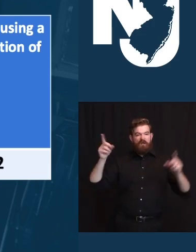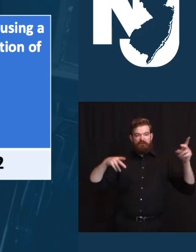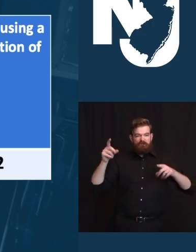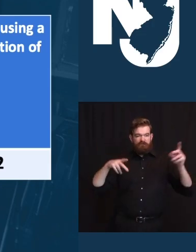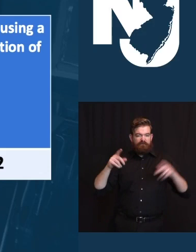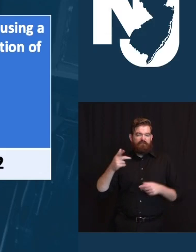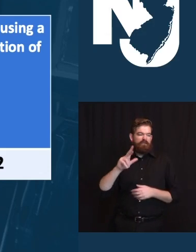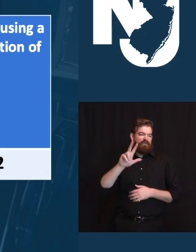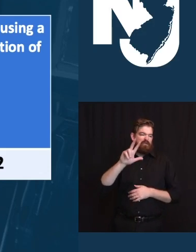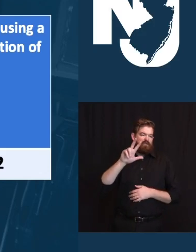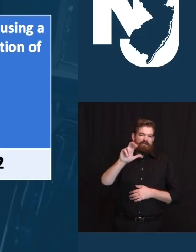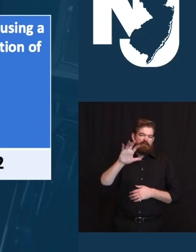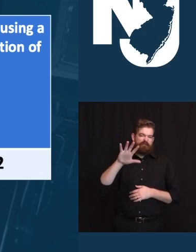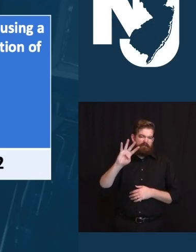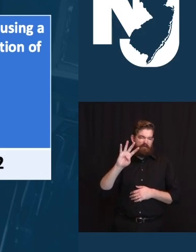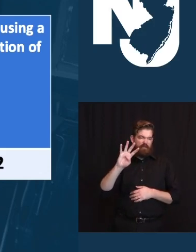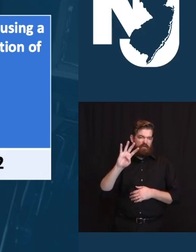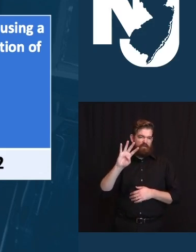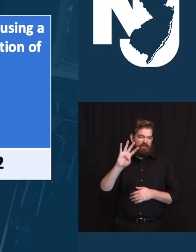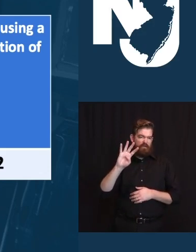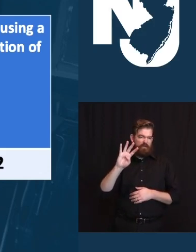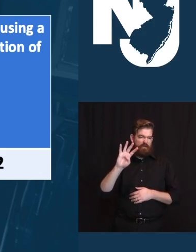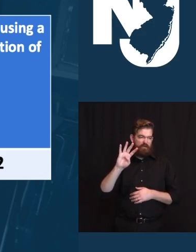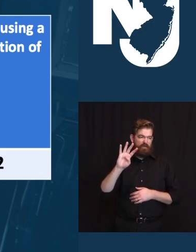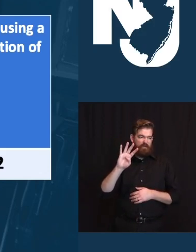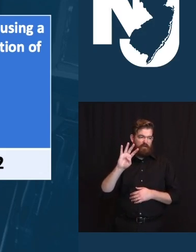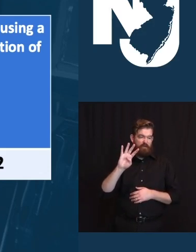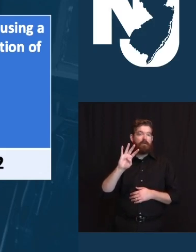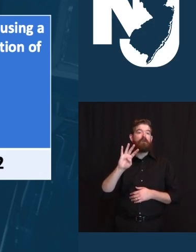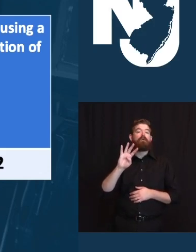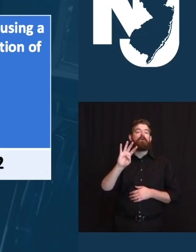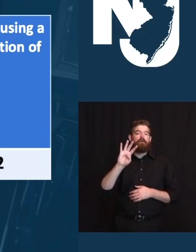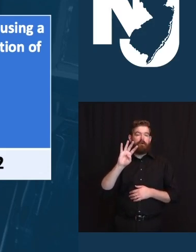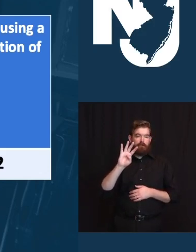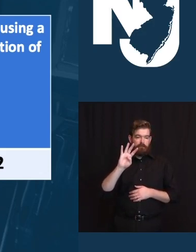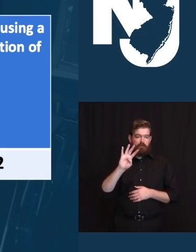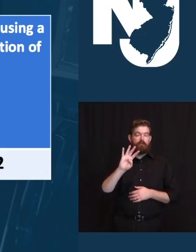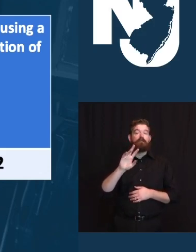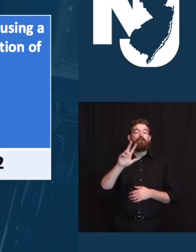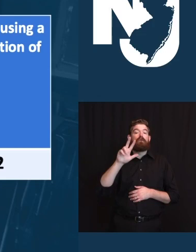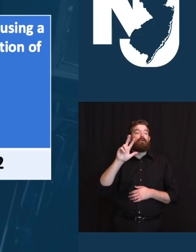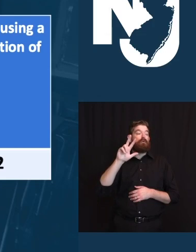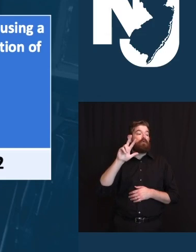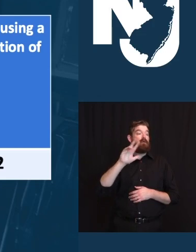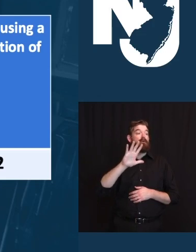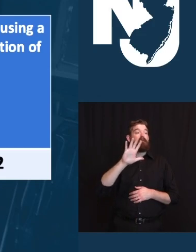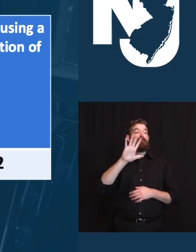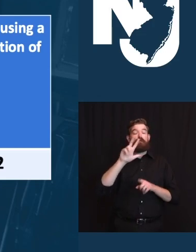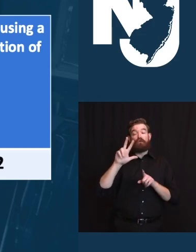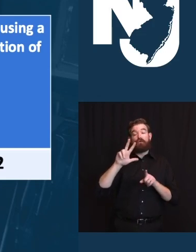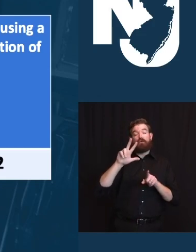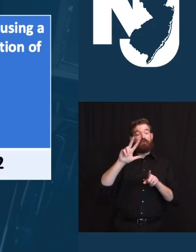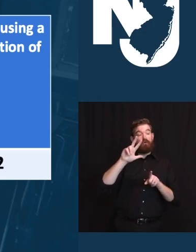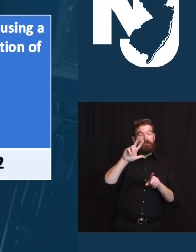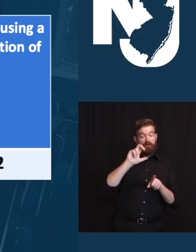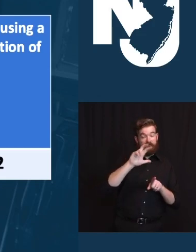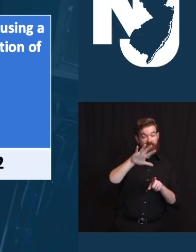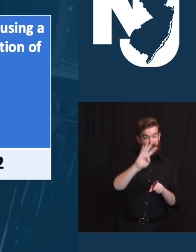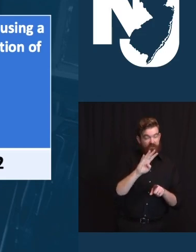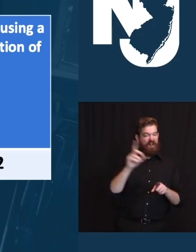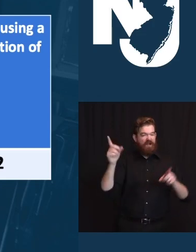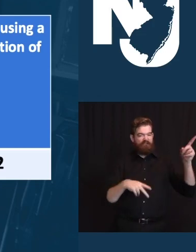59 with an all-in-person learning. 172 are all remote, and 22 are some